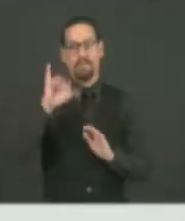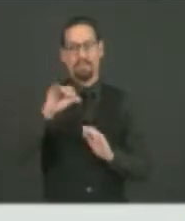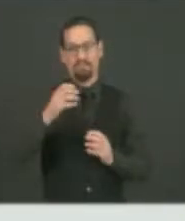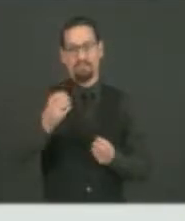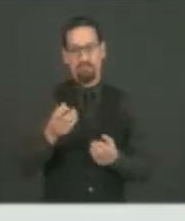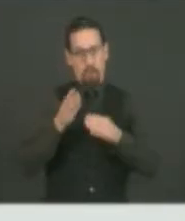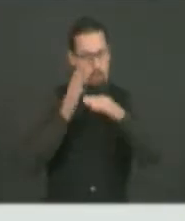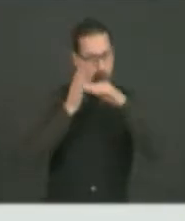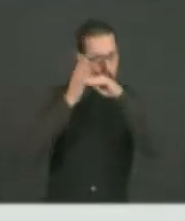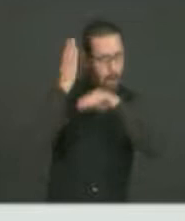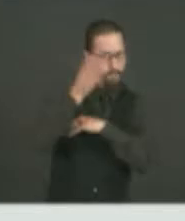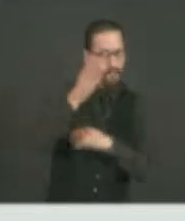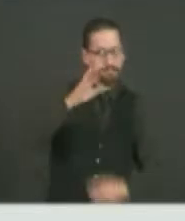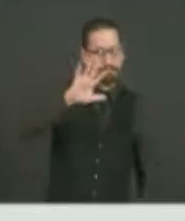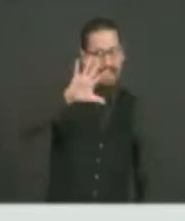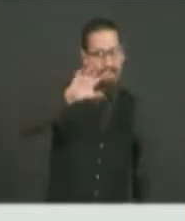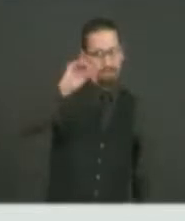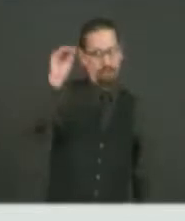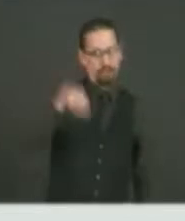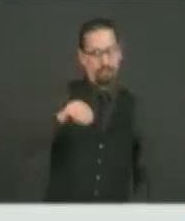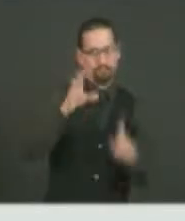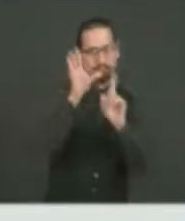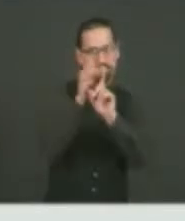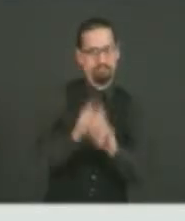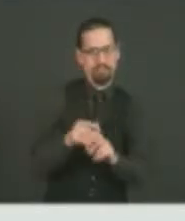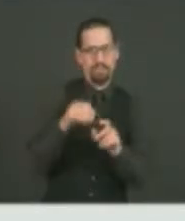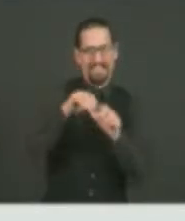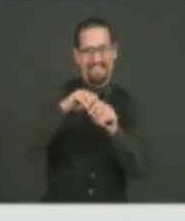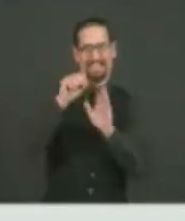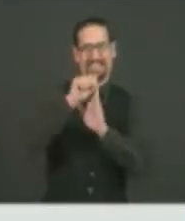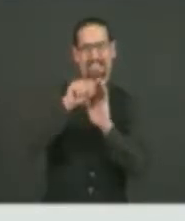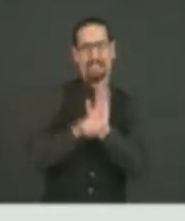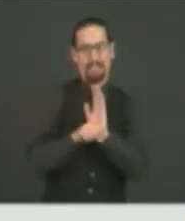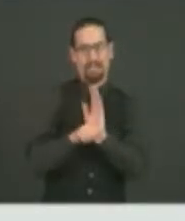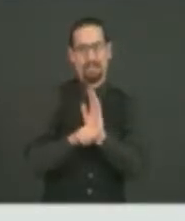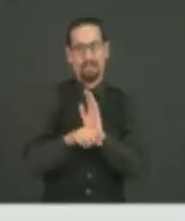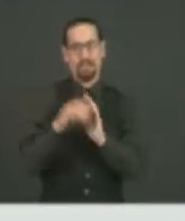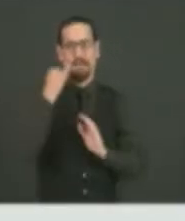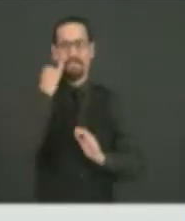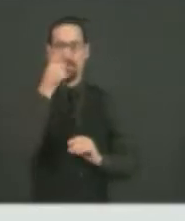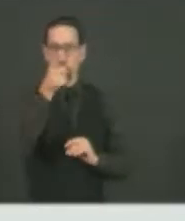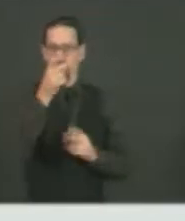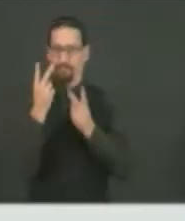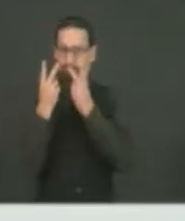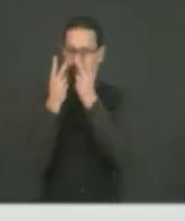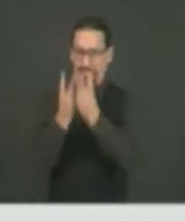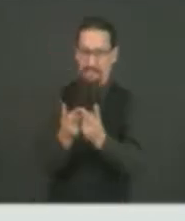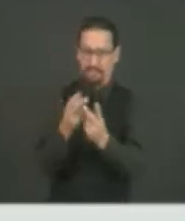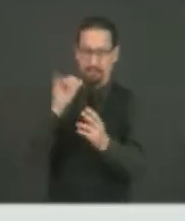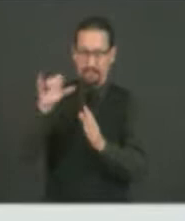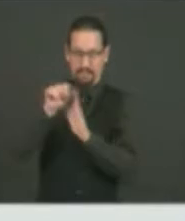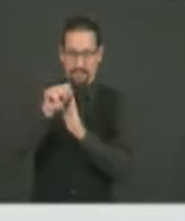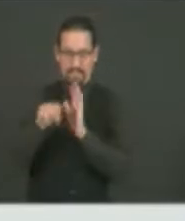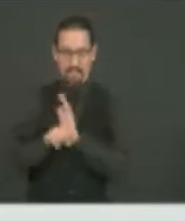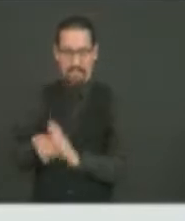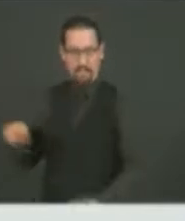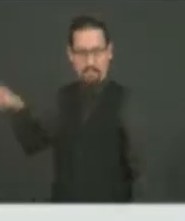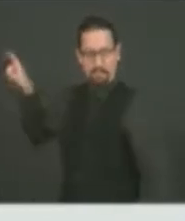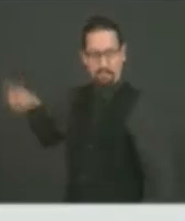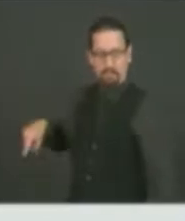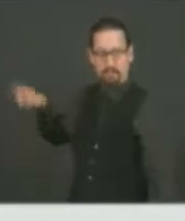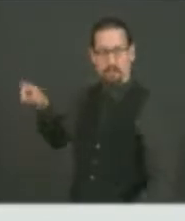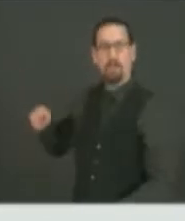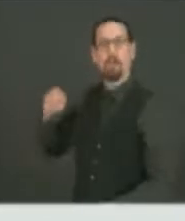if you come to Rhode Island from one of those states, you have to quarantine when you're here or